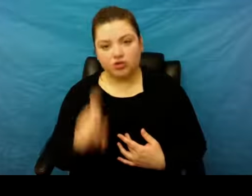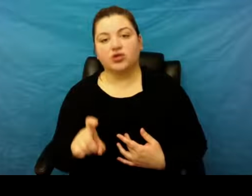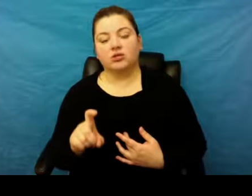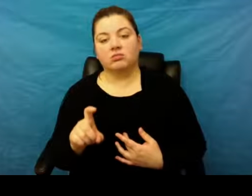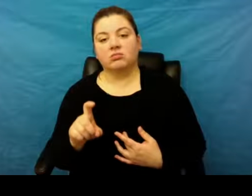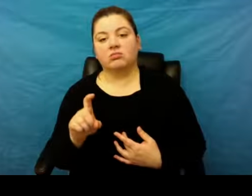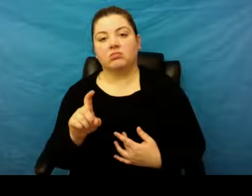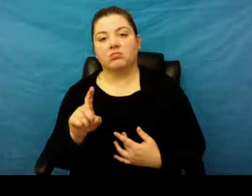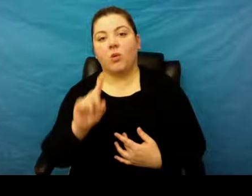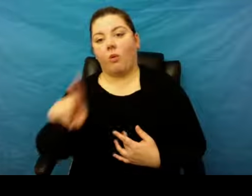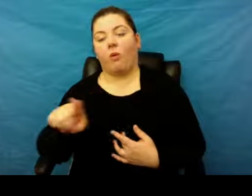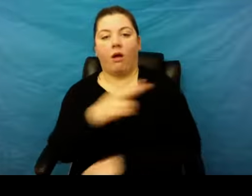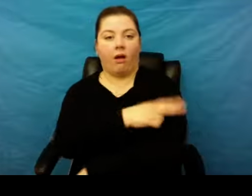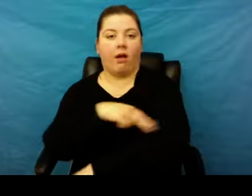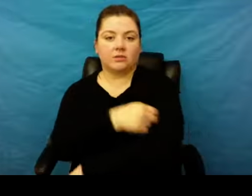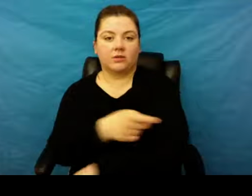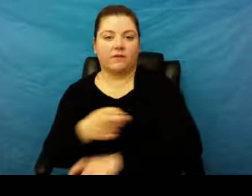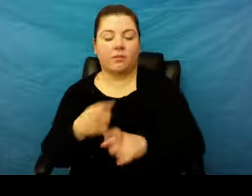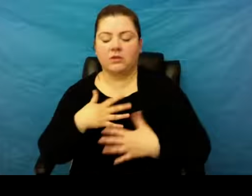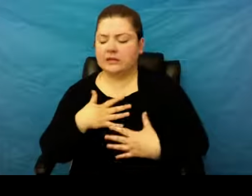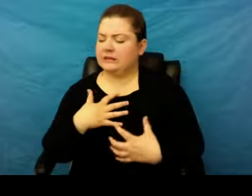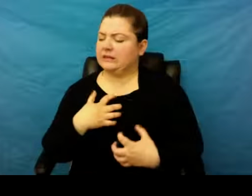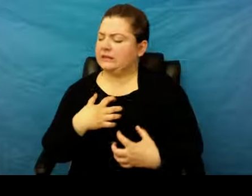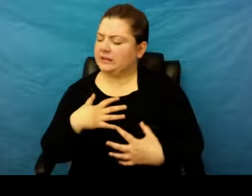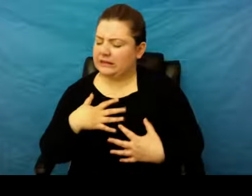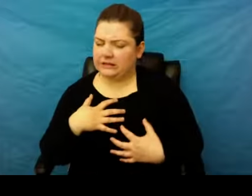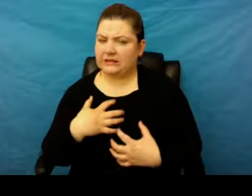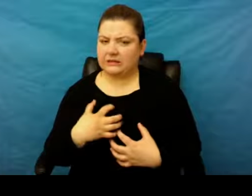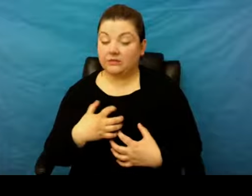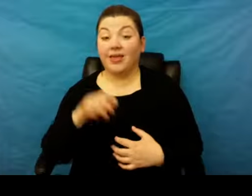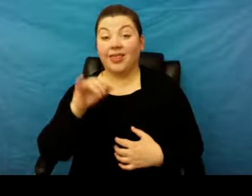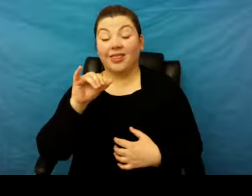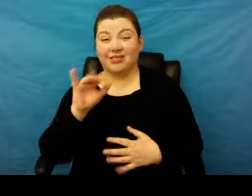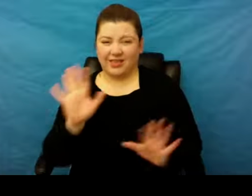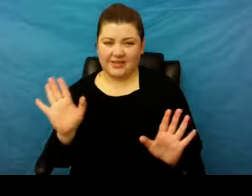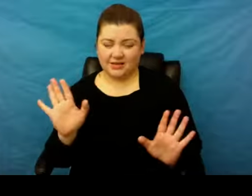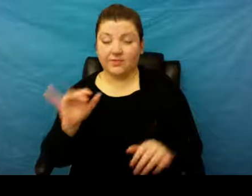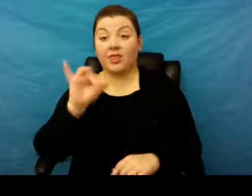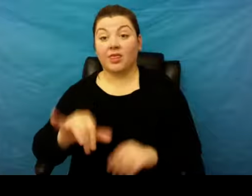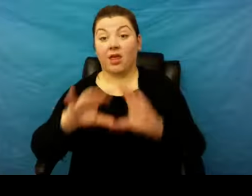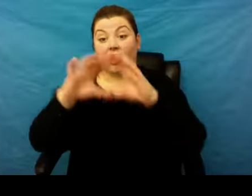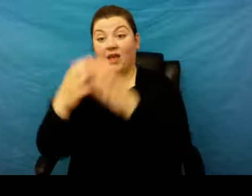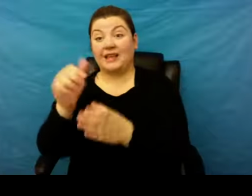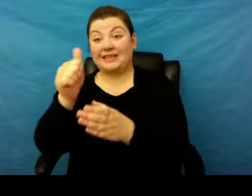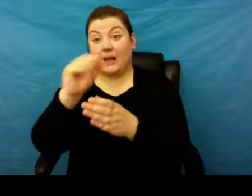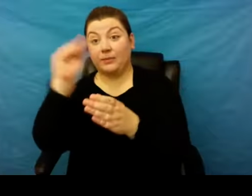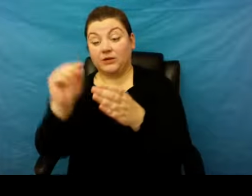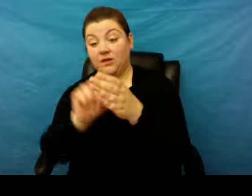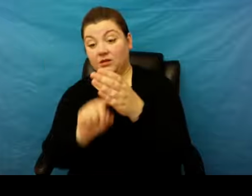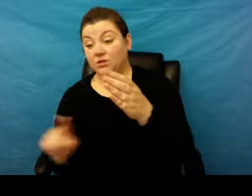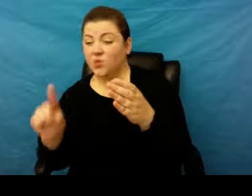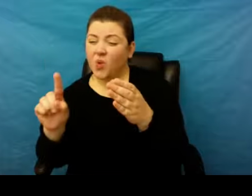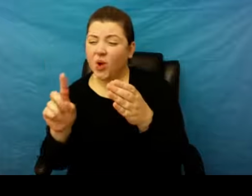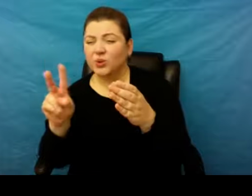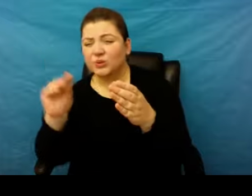Of the 10% who are coming to the hospital, about 1 to 2 to 3% of those are requiring admission to the ICU